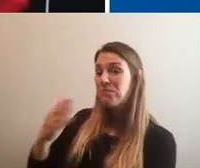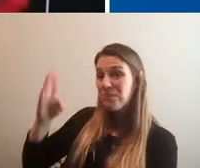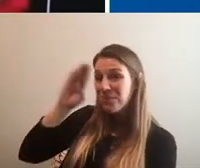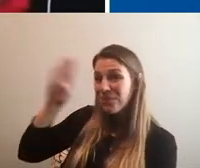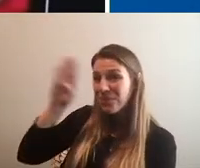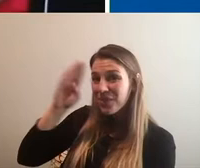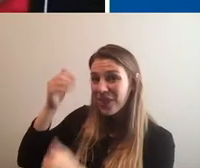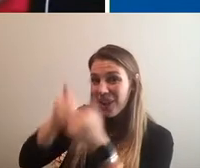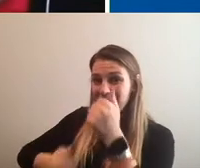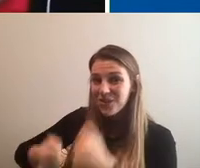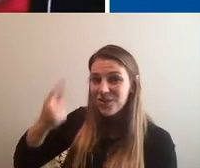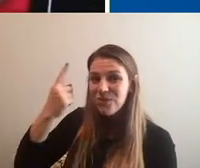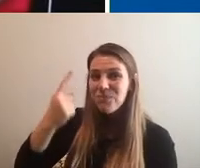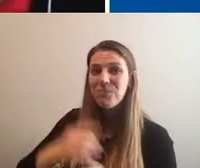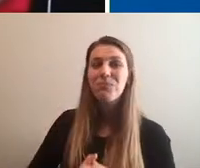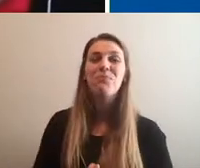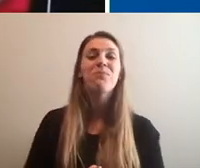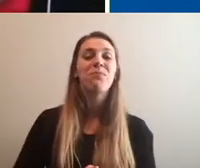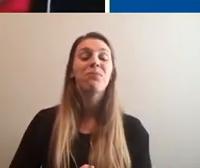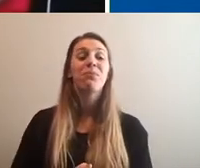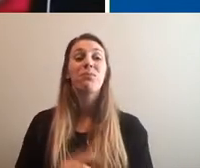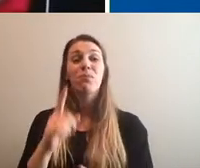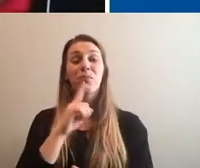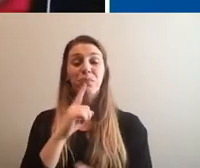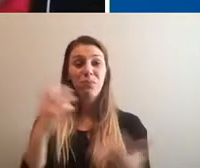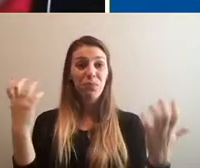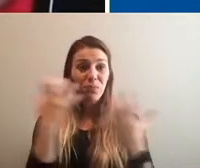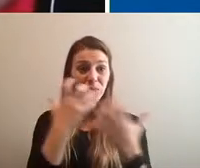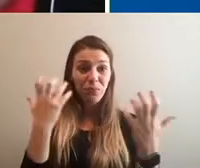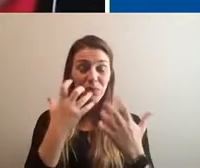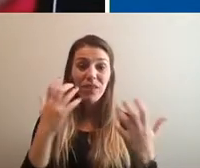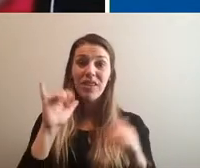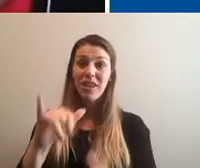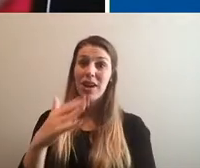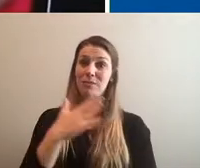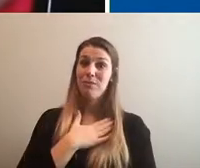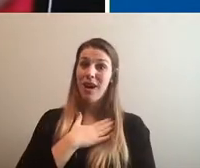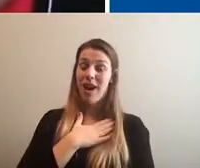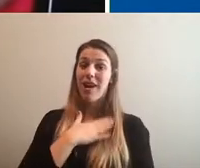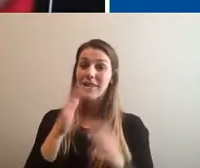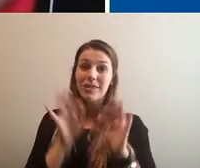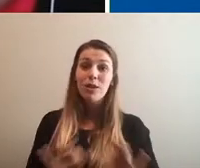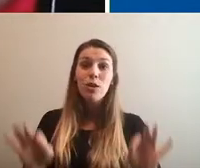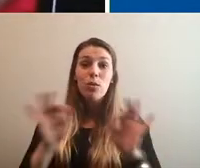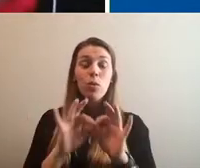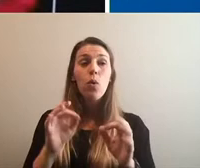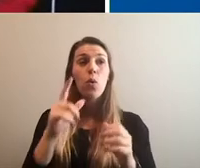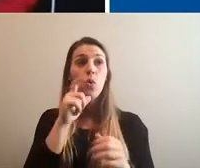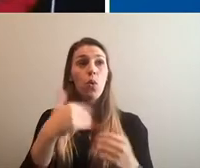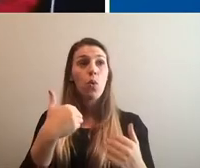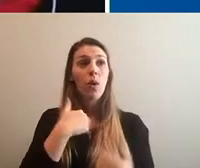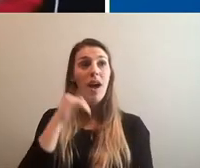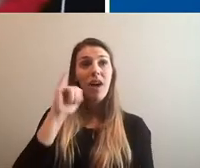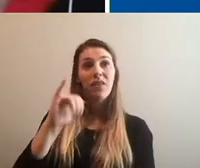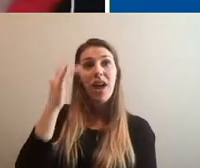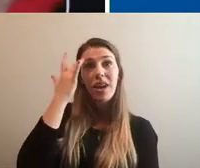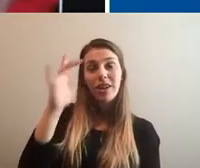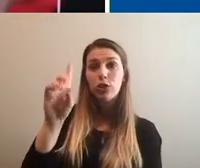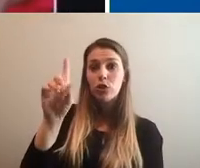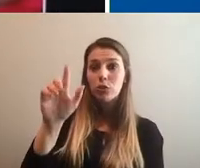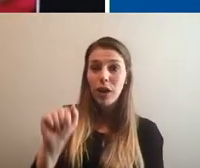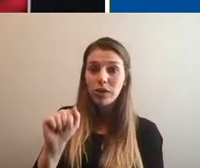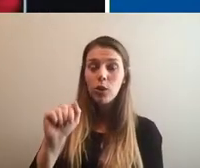everyone. It's really important that my voice, but also others with intellectual disabilities, are